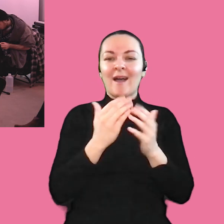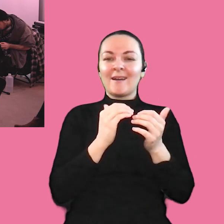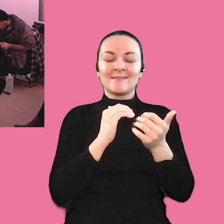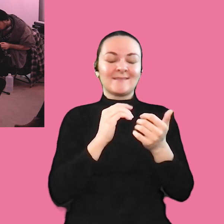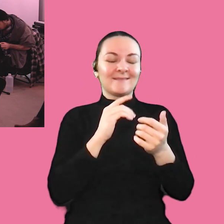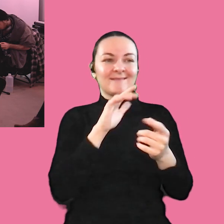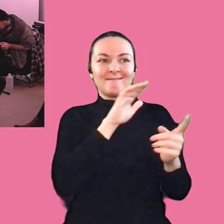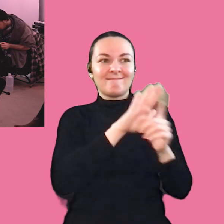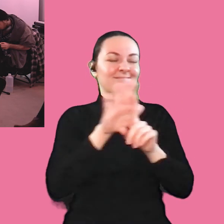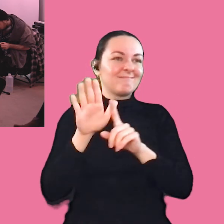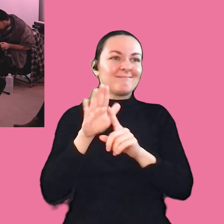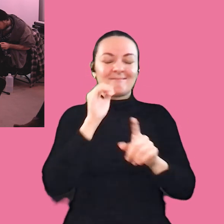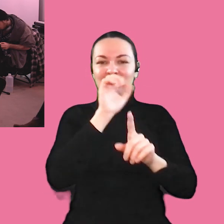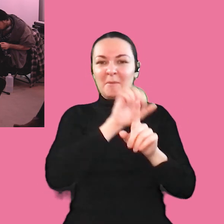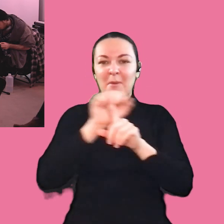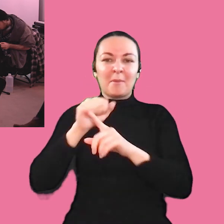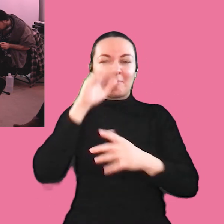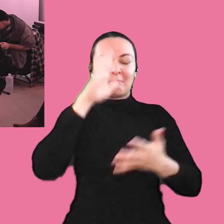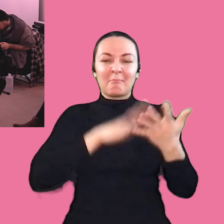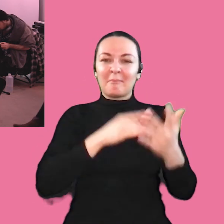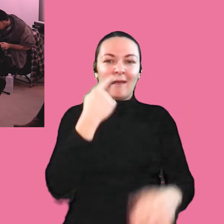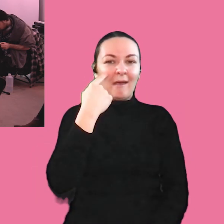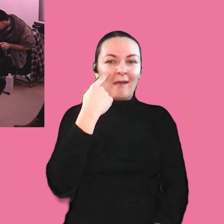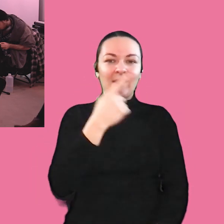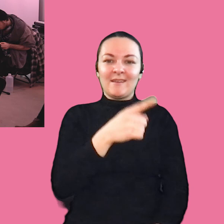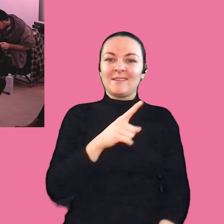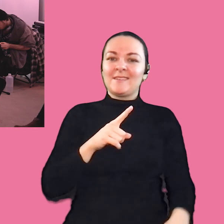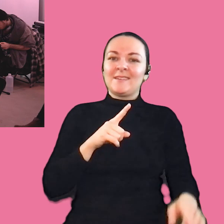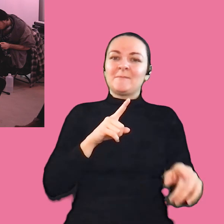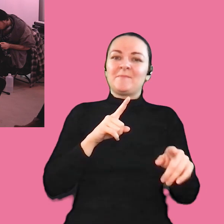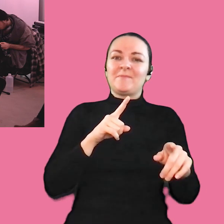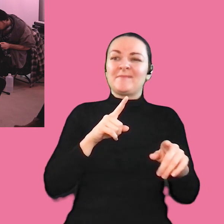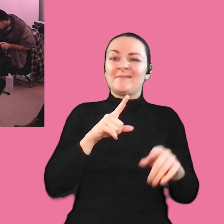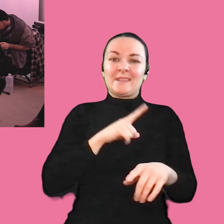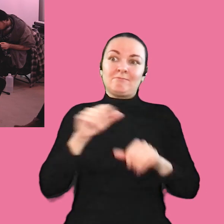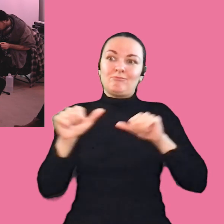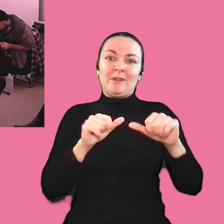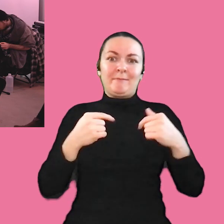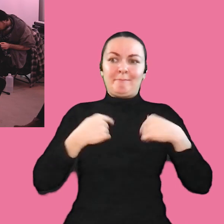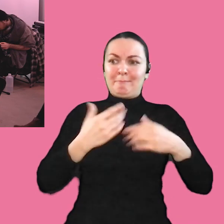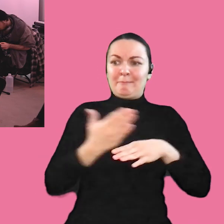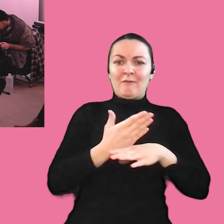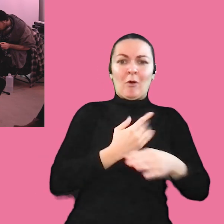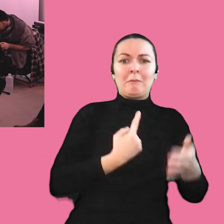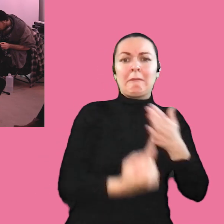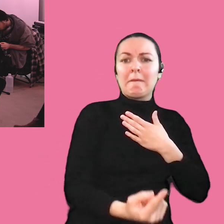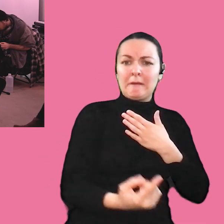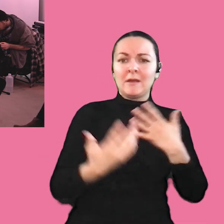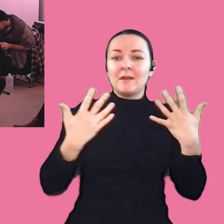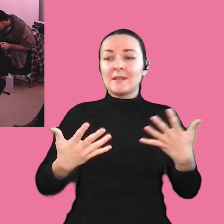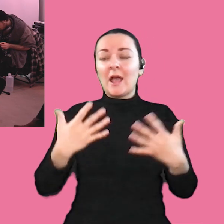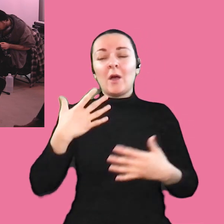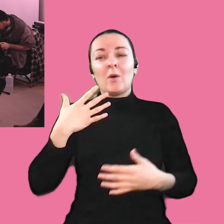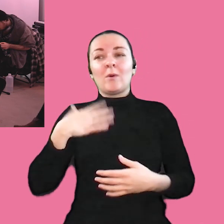as well, because for a lot of my work in the past, trying to keep this brief, it's been very solitary, but I've been acting with the hope that I will meet